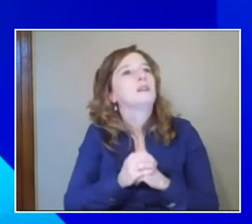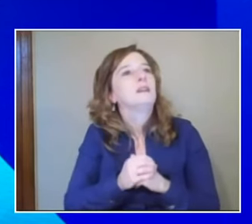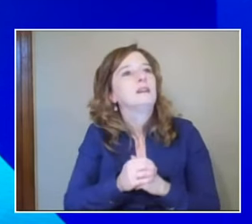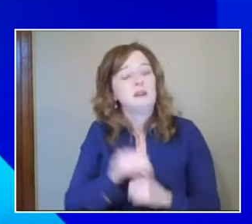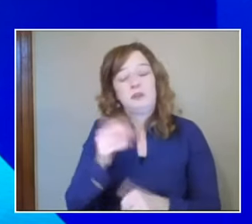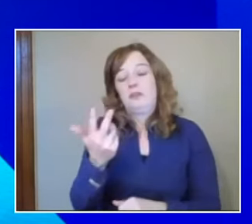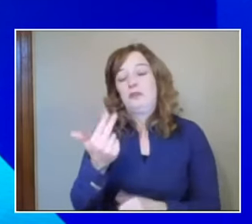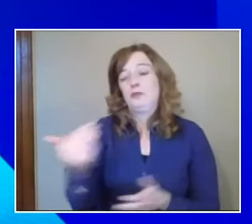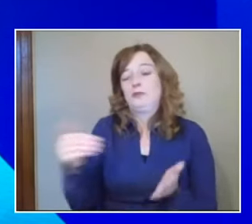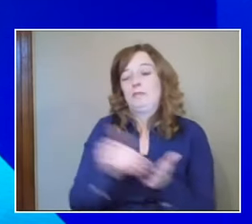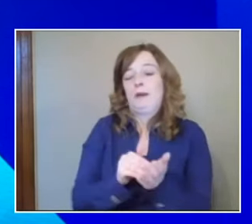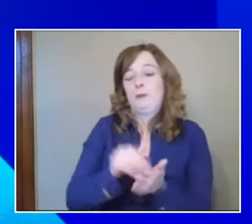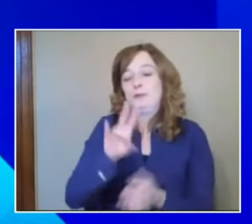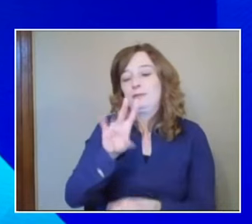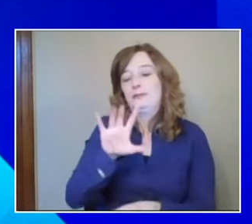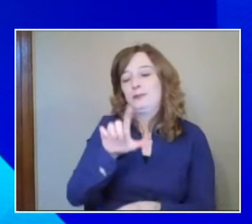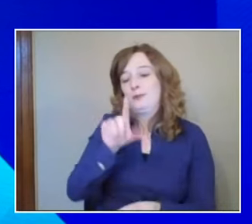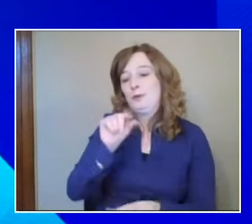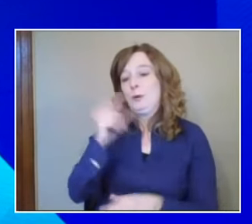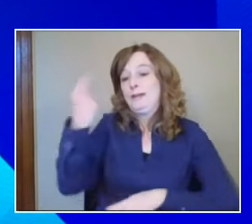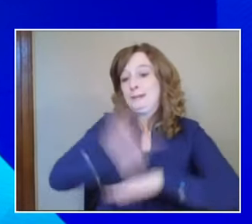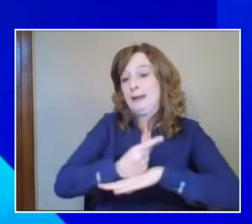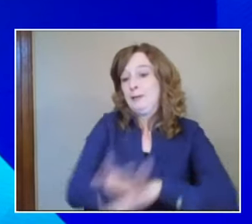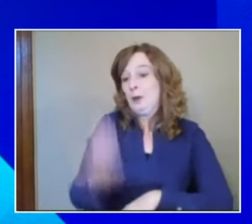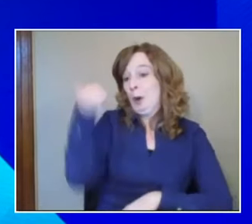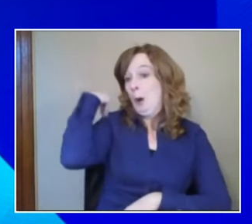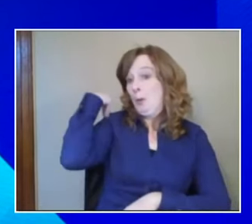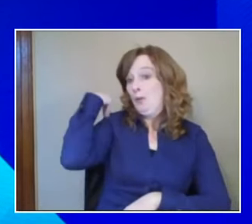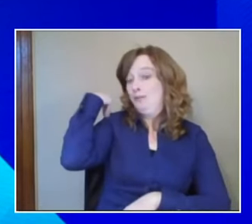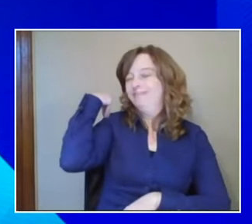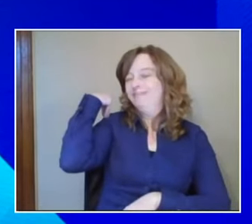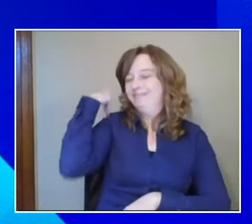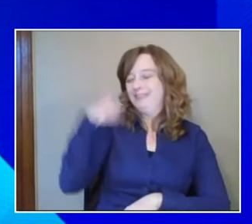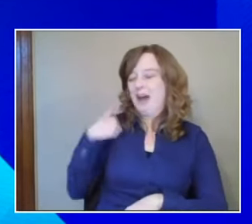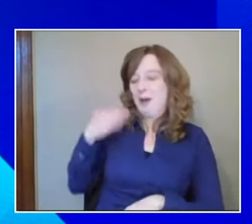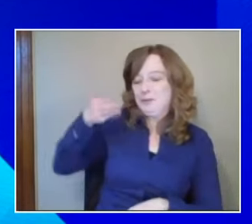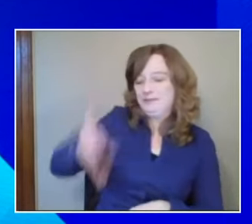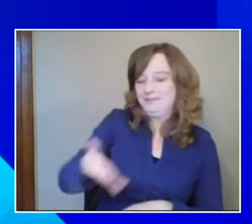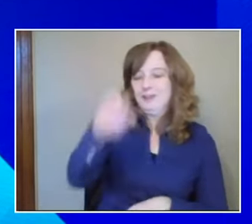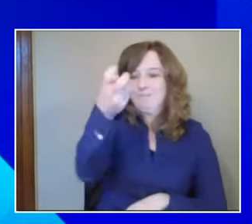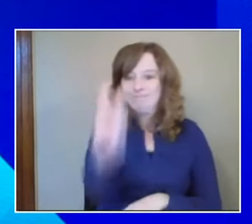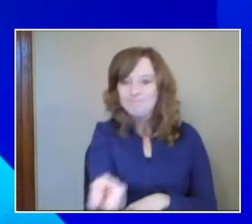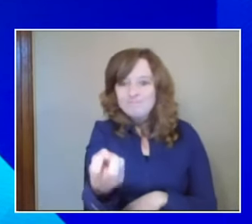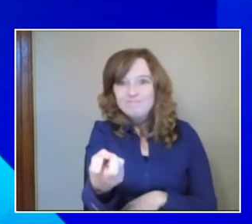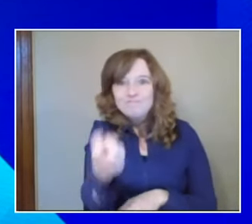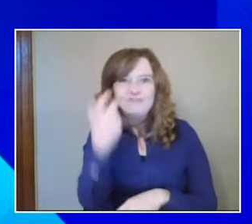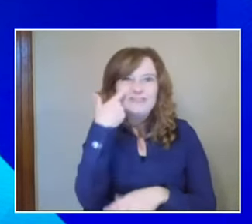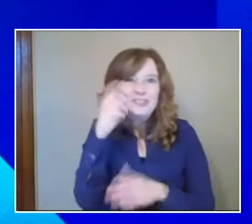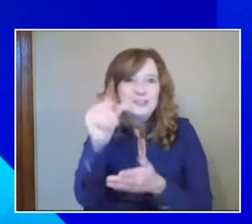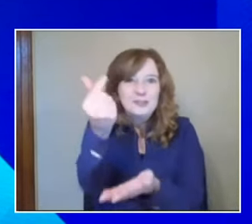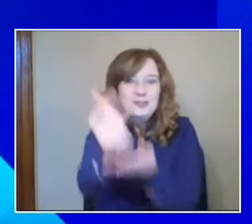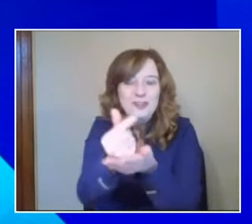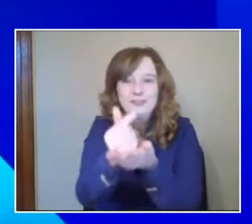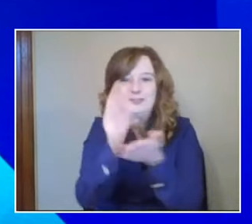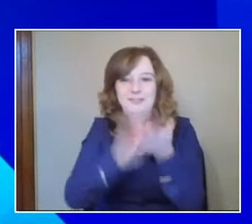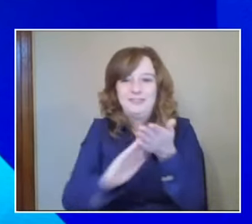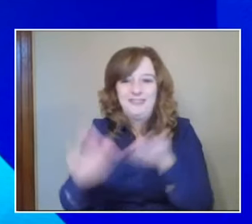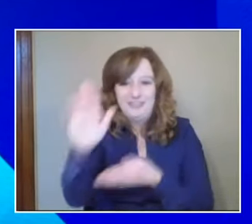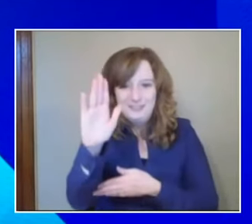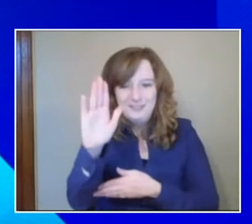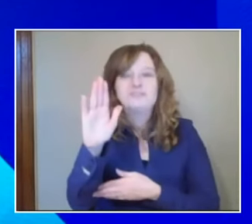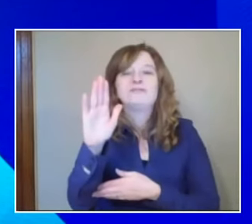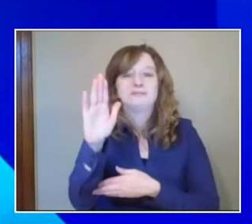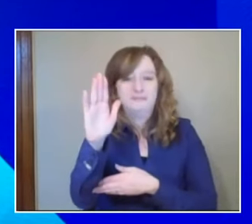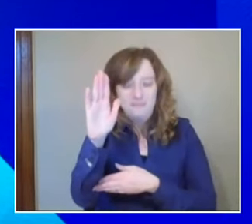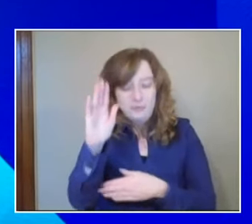13,727 days ago, I was in your seat as a fresh graduate of higher learning. Like you,